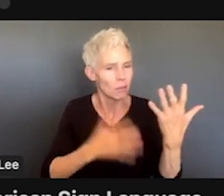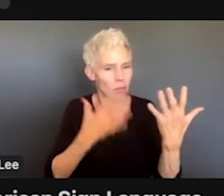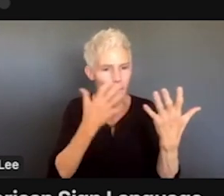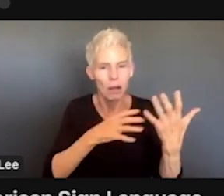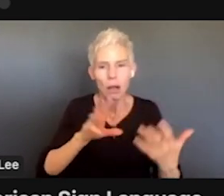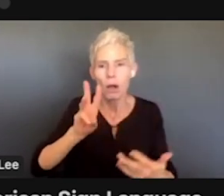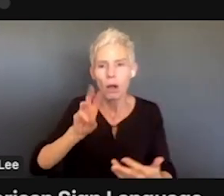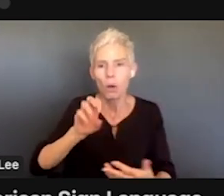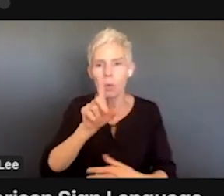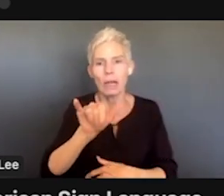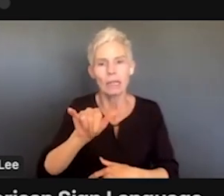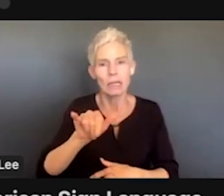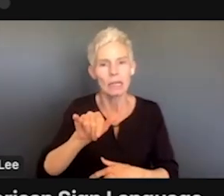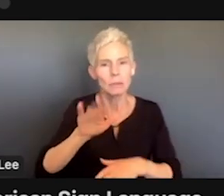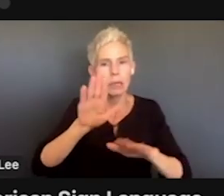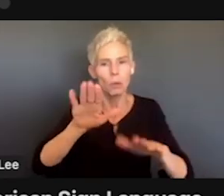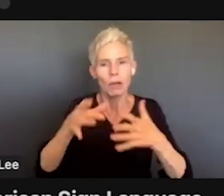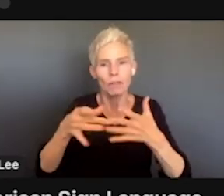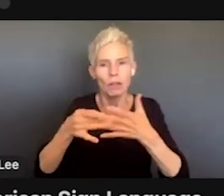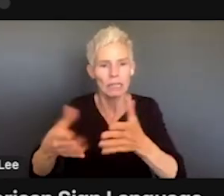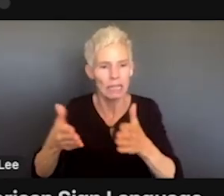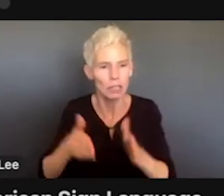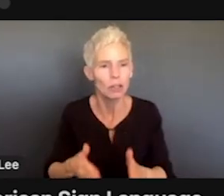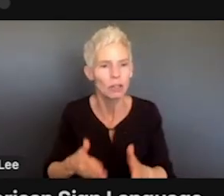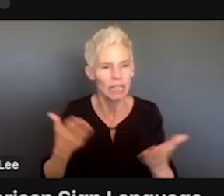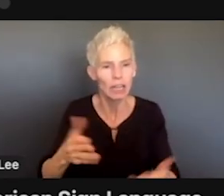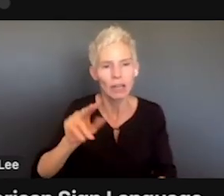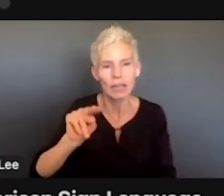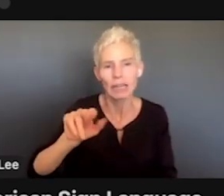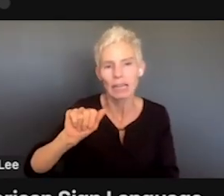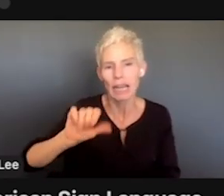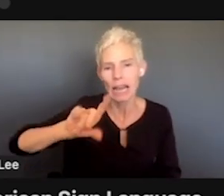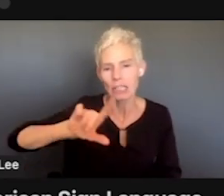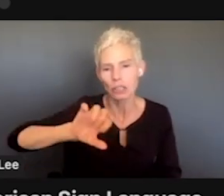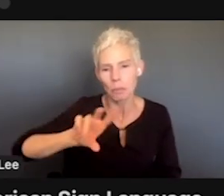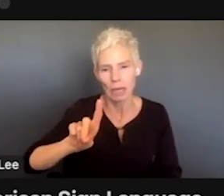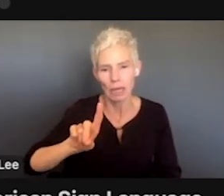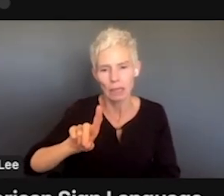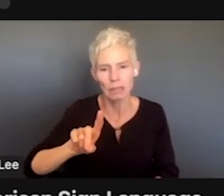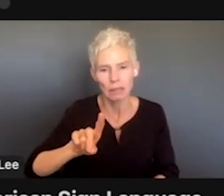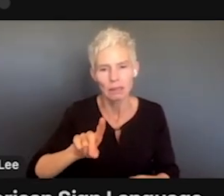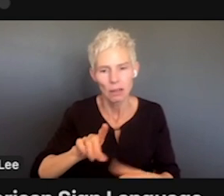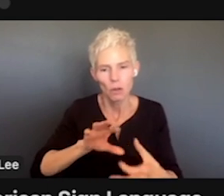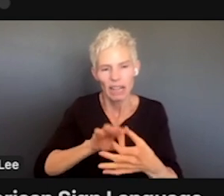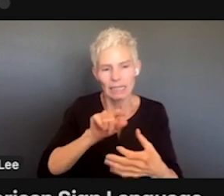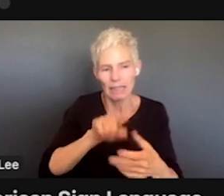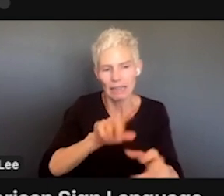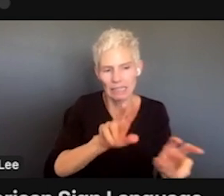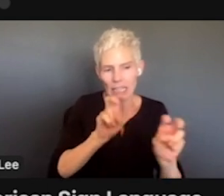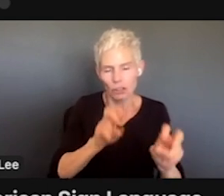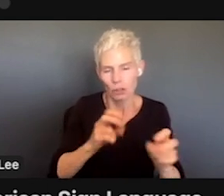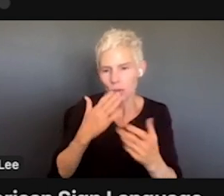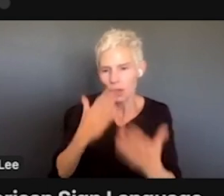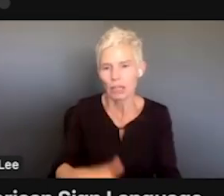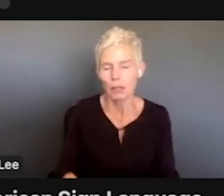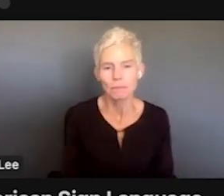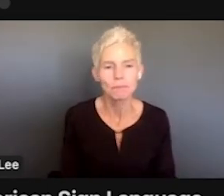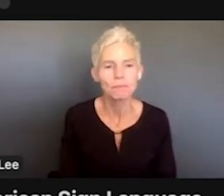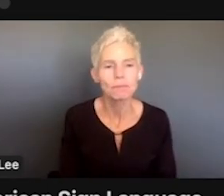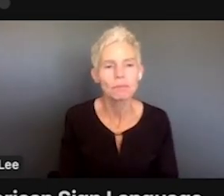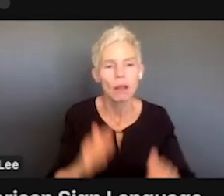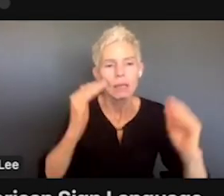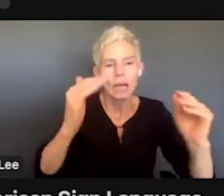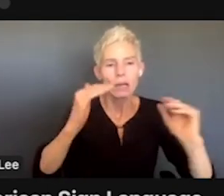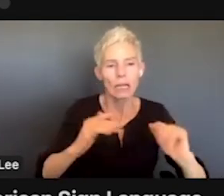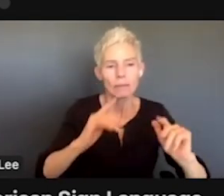been a great leader at NASMHPD and beyond related to this issue. So thank you. I'm going to turn it